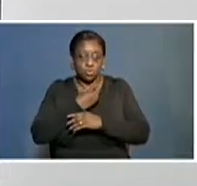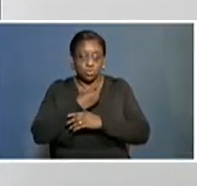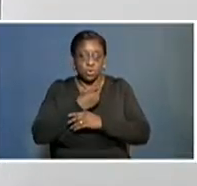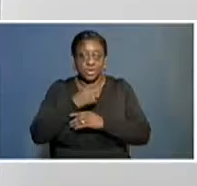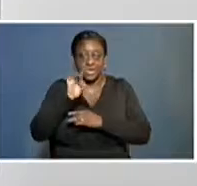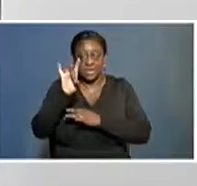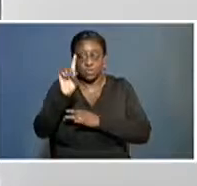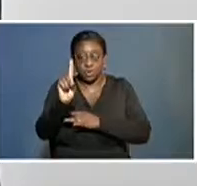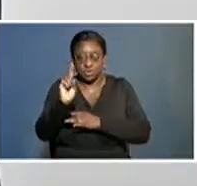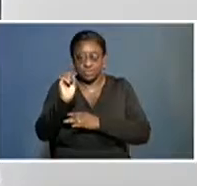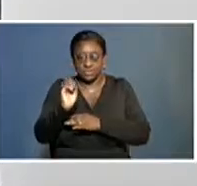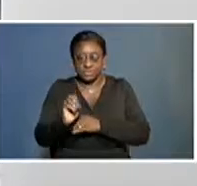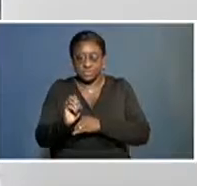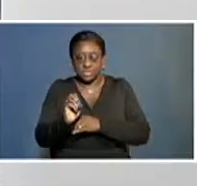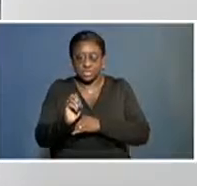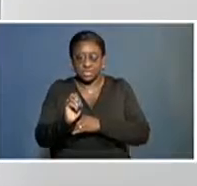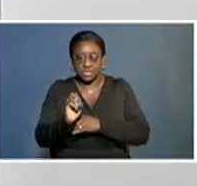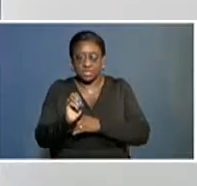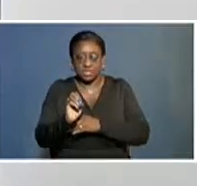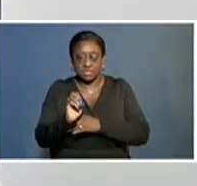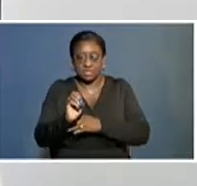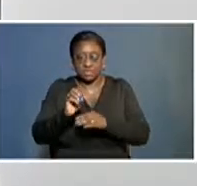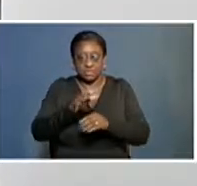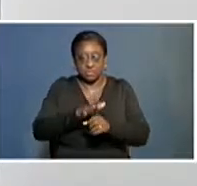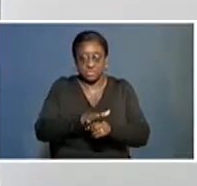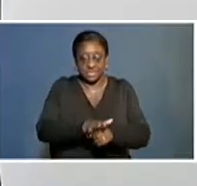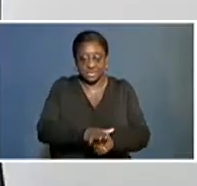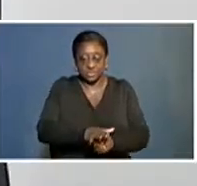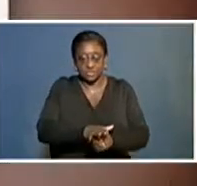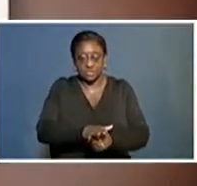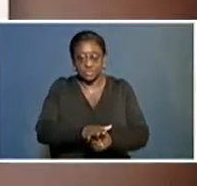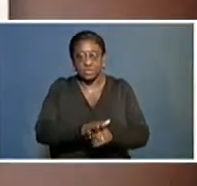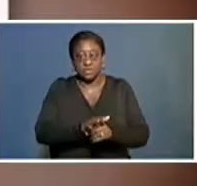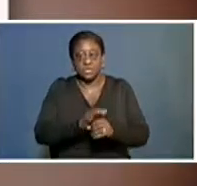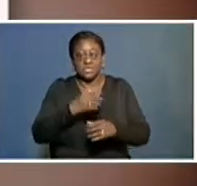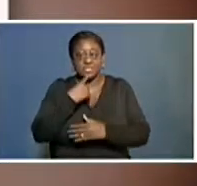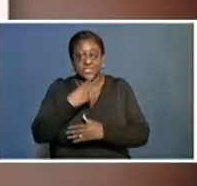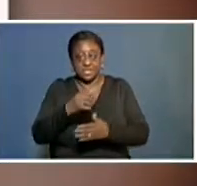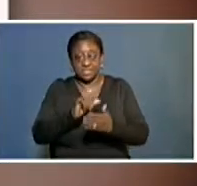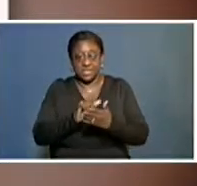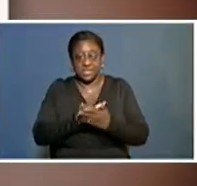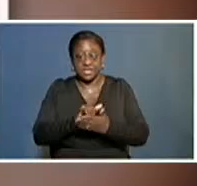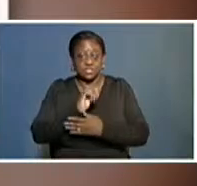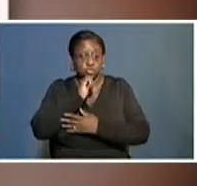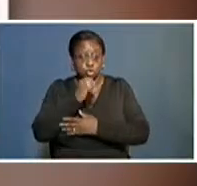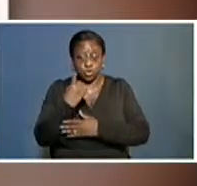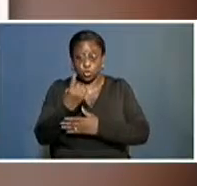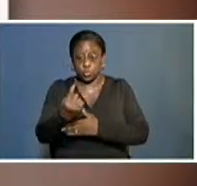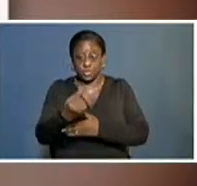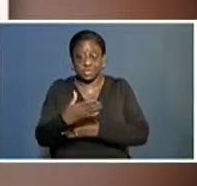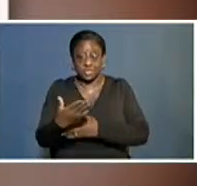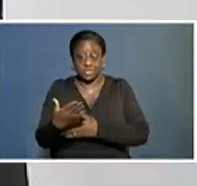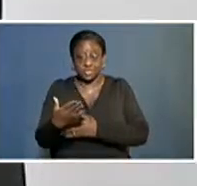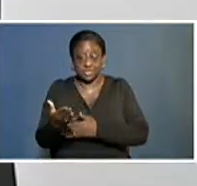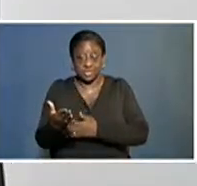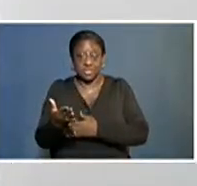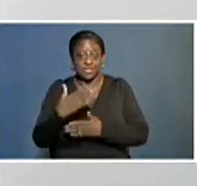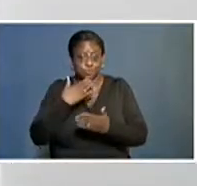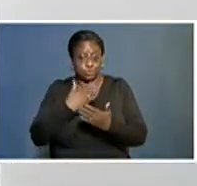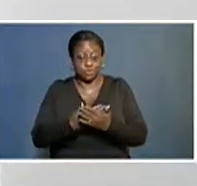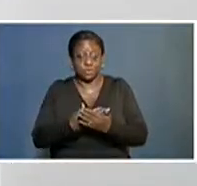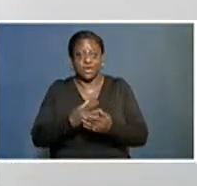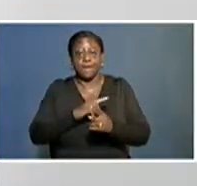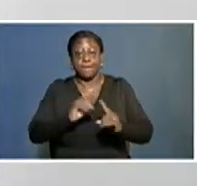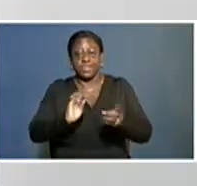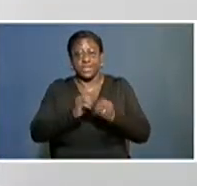81% of persons have achieved viral suppression, and that has also increased. And that's not the only good news. The number